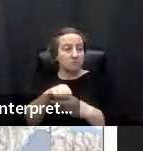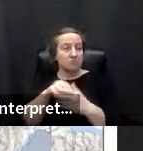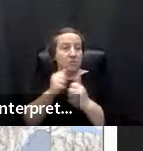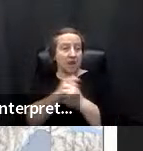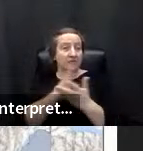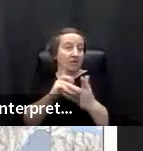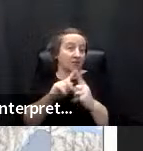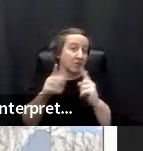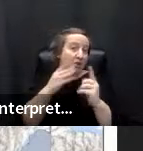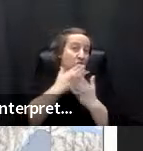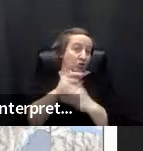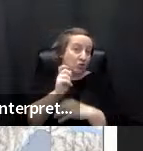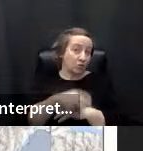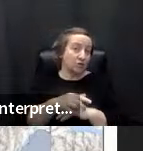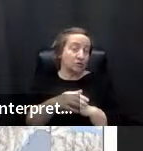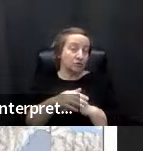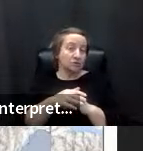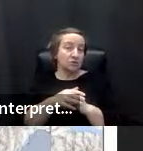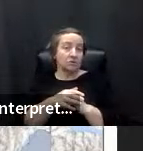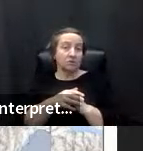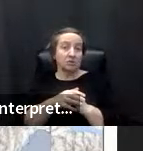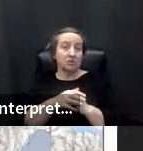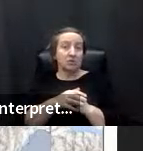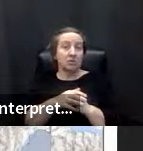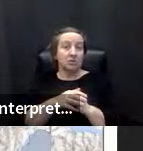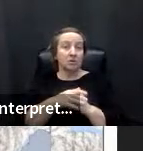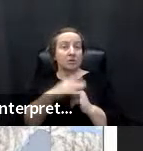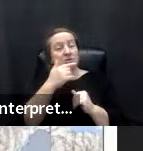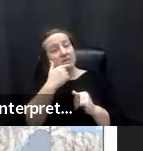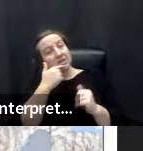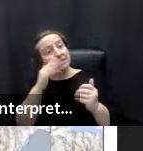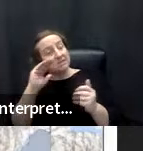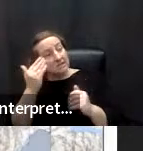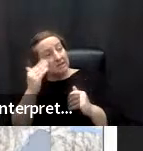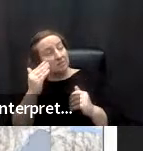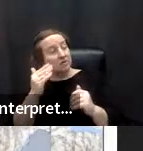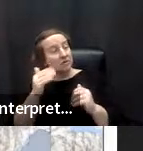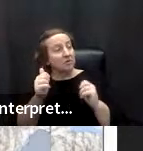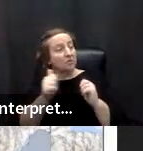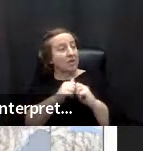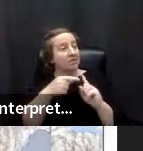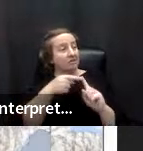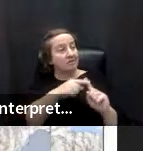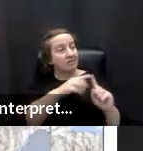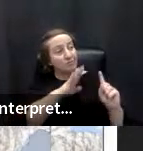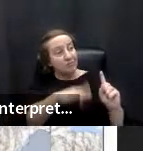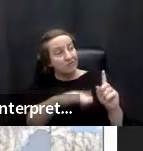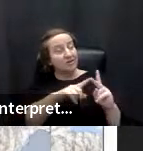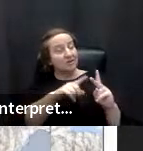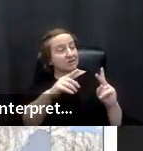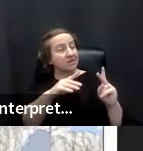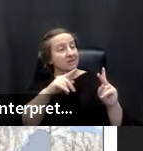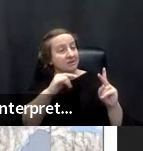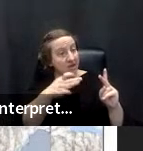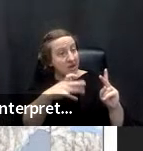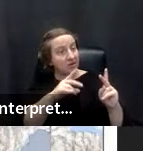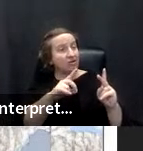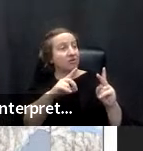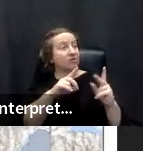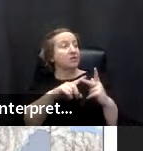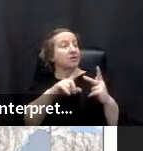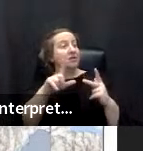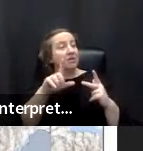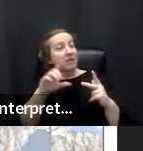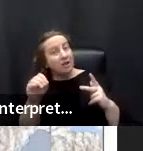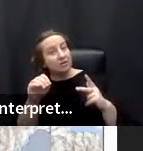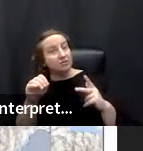that's a good question. We can add that information. I would say it seems to me with particularly Beaverton, Tiger, there's some in Lake Oswego area